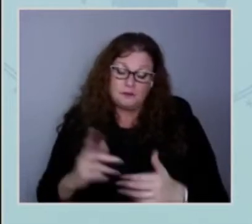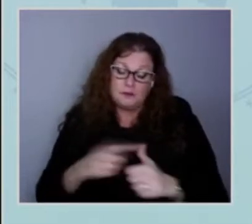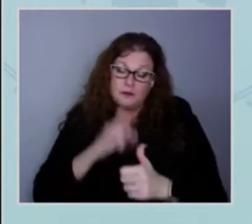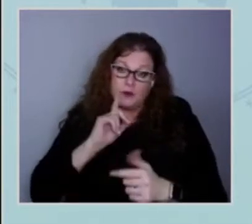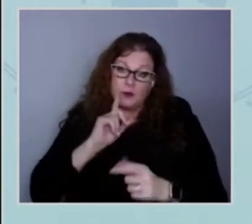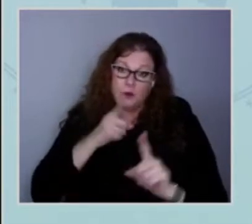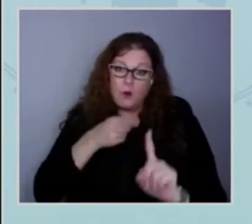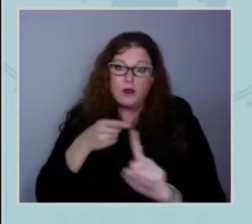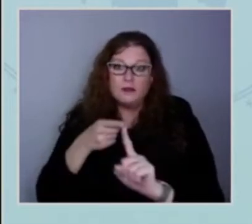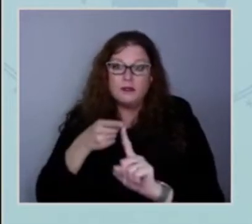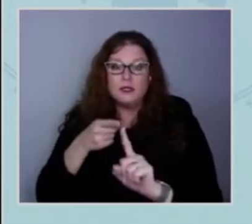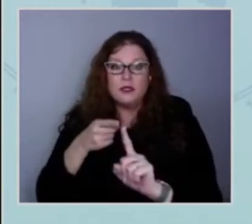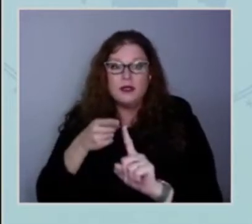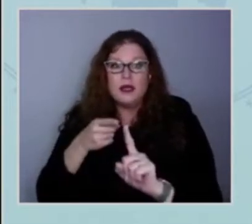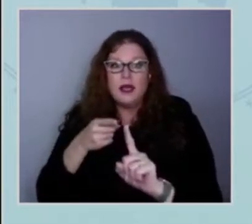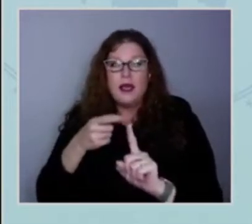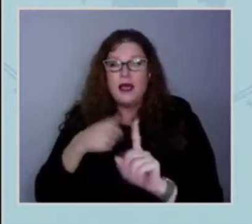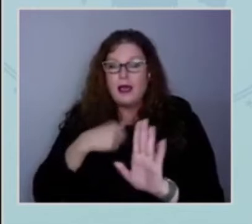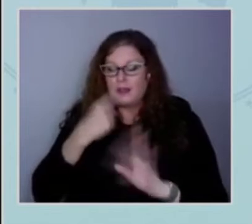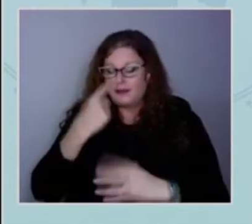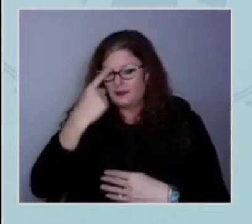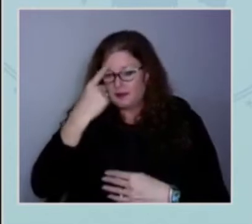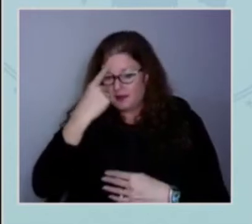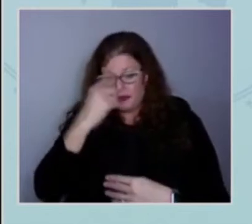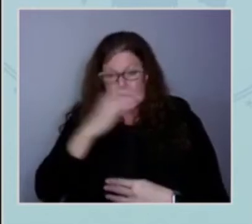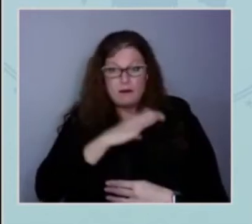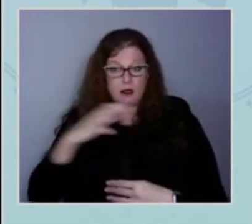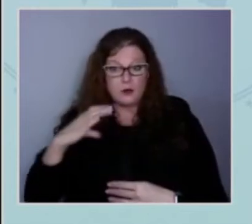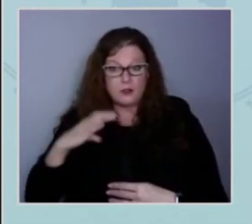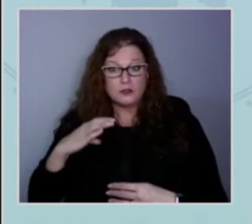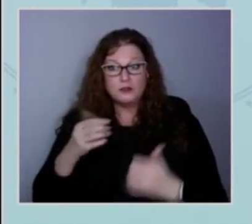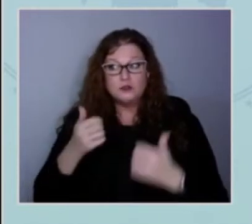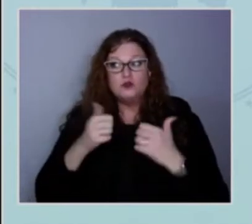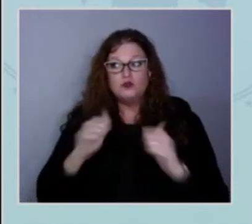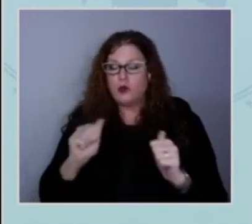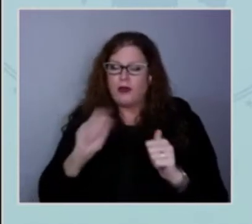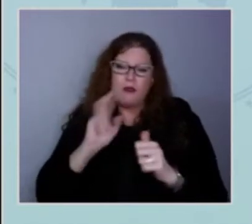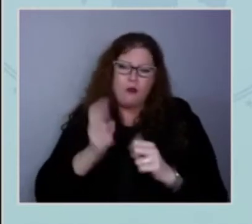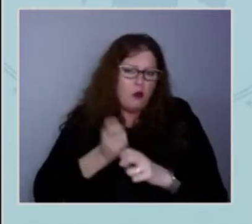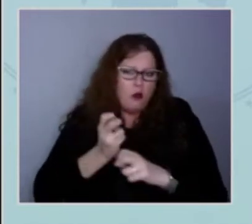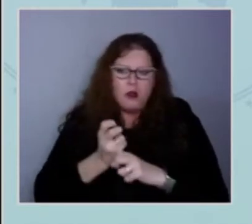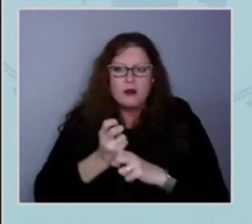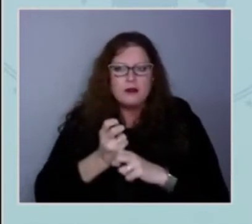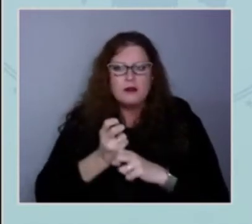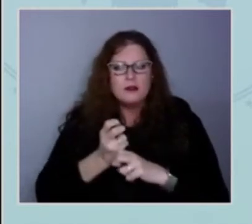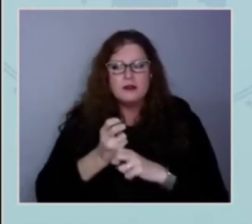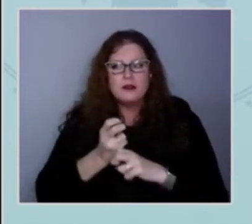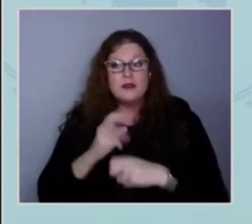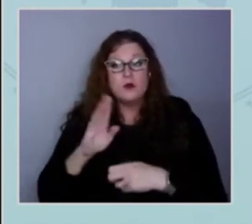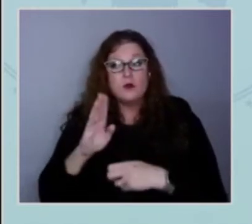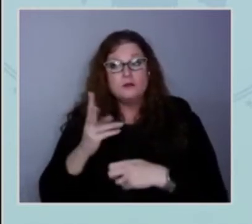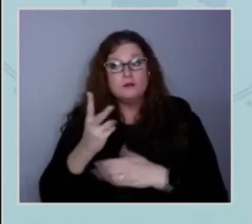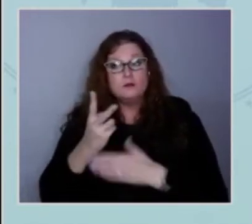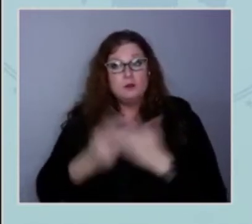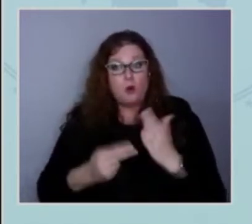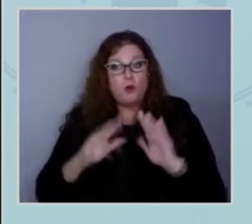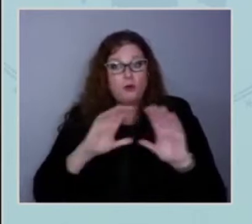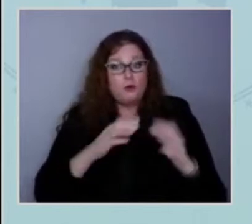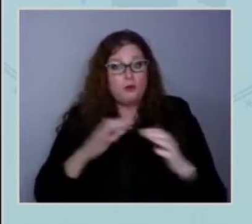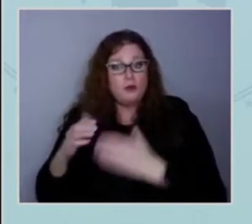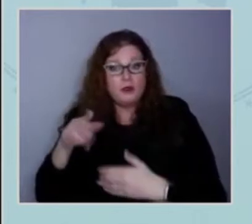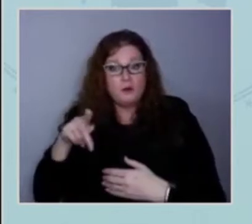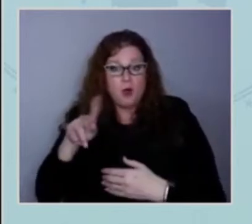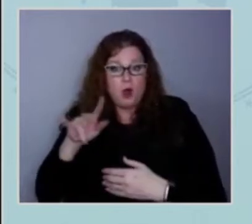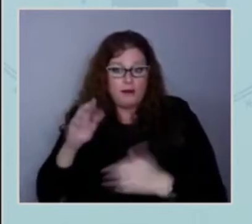ball. And so the first point of this is that I think that the Congress, they're trying like the